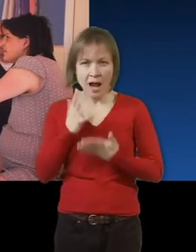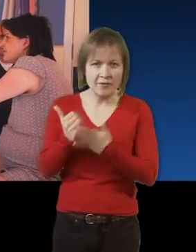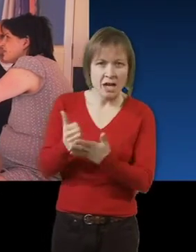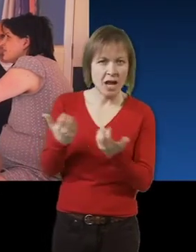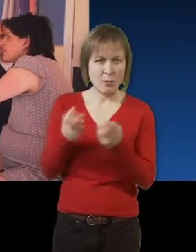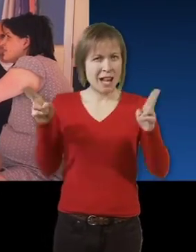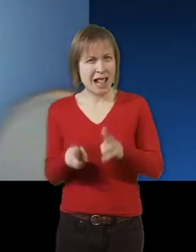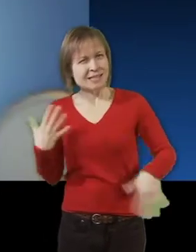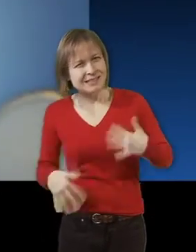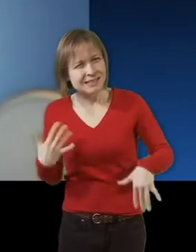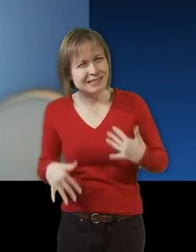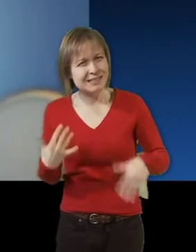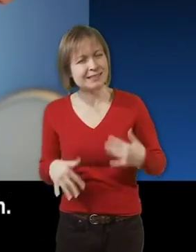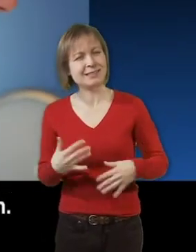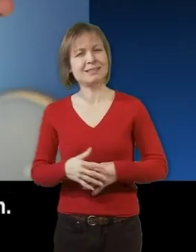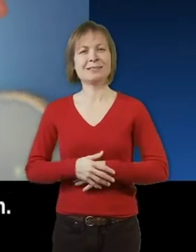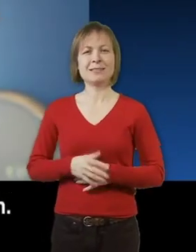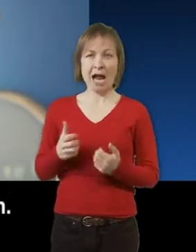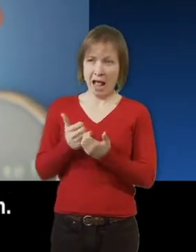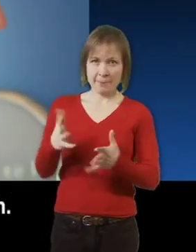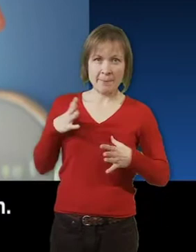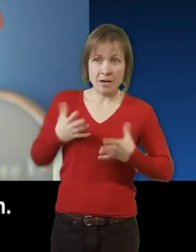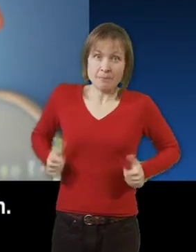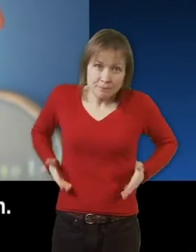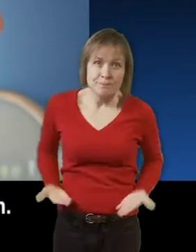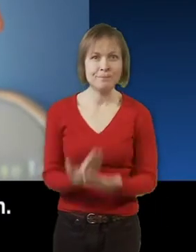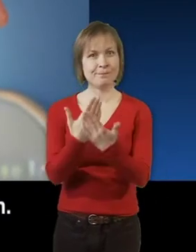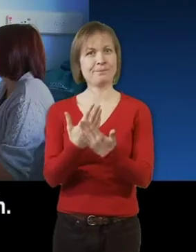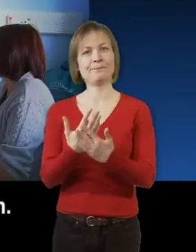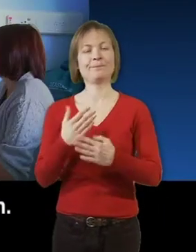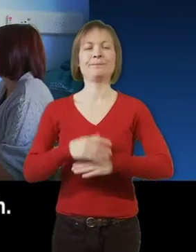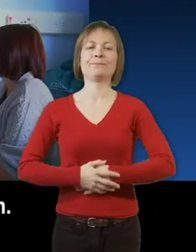give you advice on how to reduce the pain, and help you as you give birth.